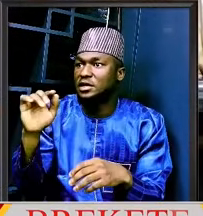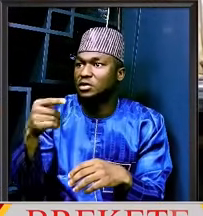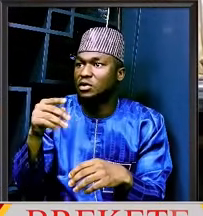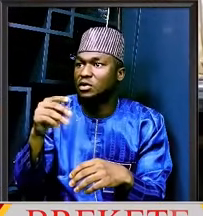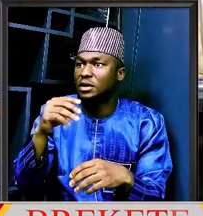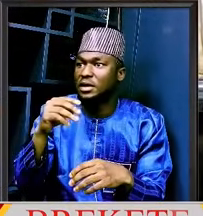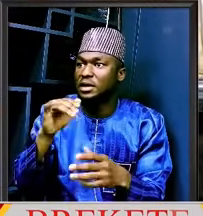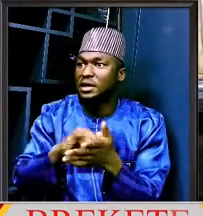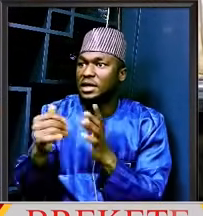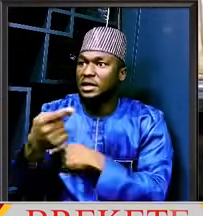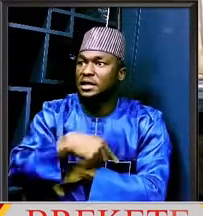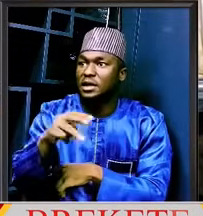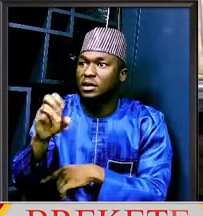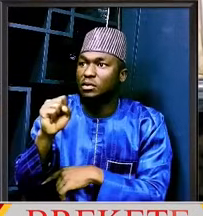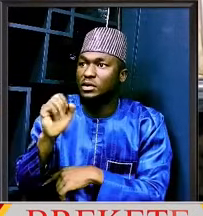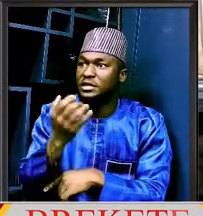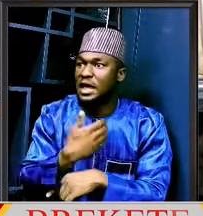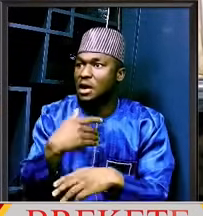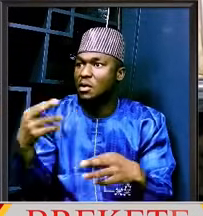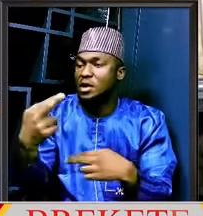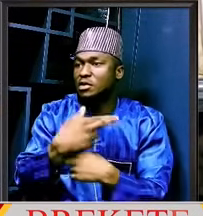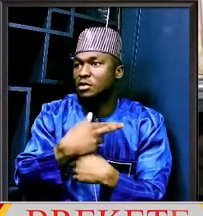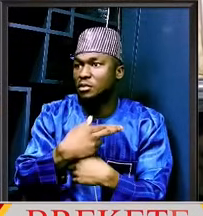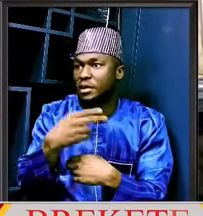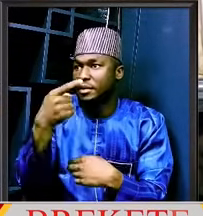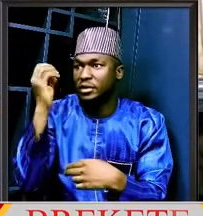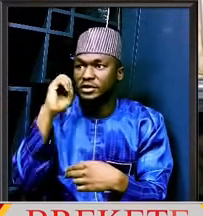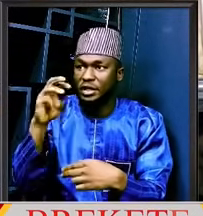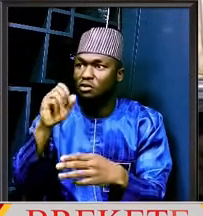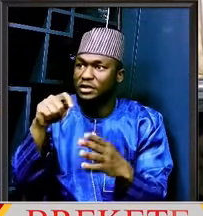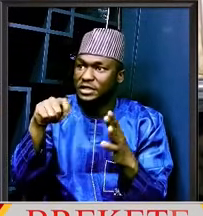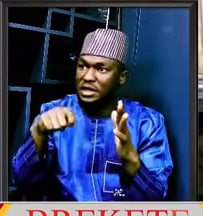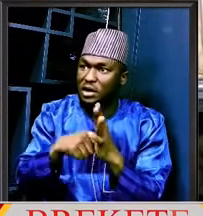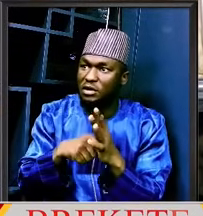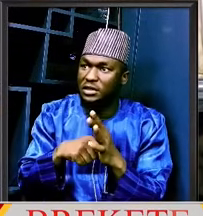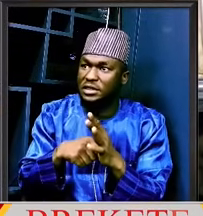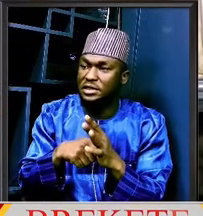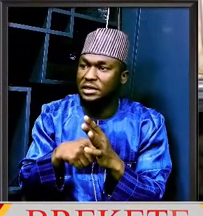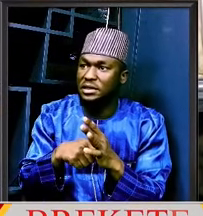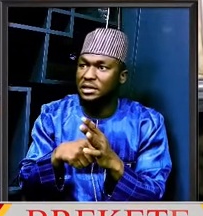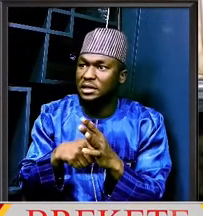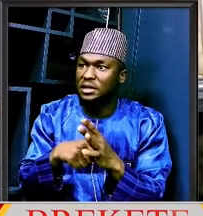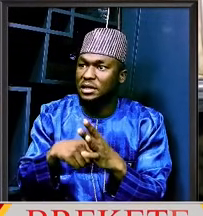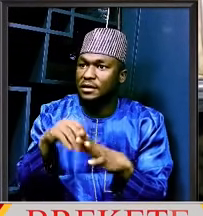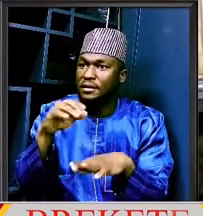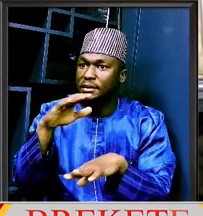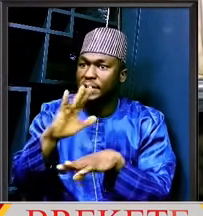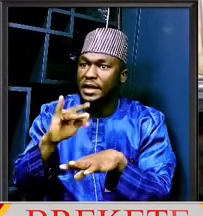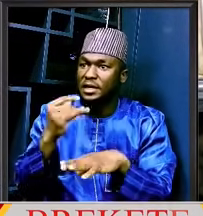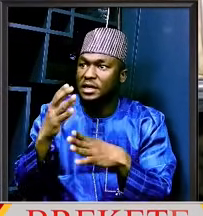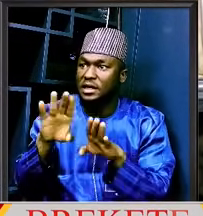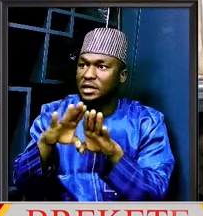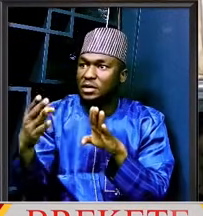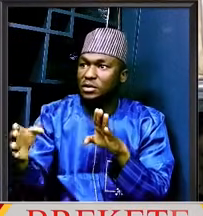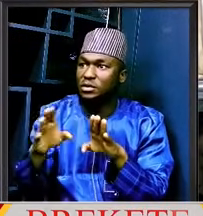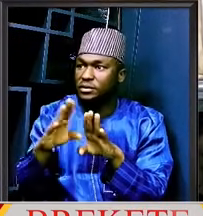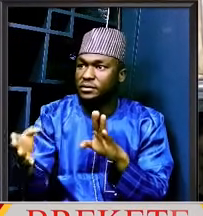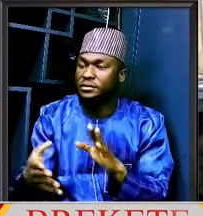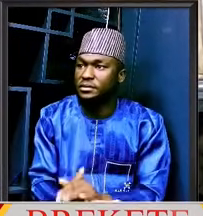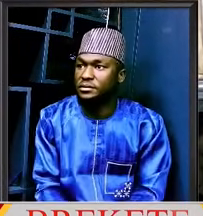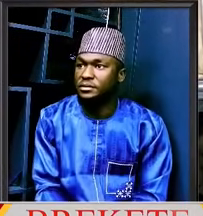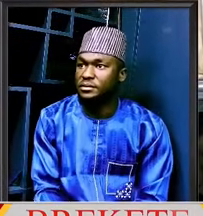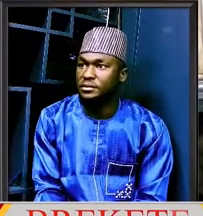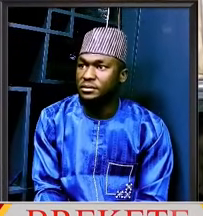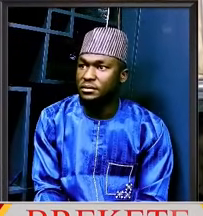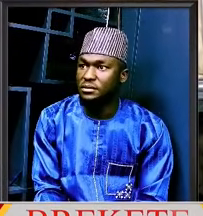was the fact that our sitting room, because it was chained near the frontage. So the sitting room down is glass with